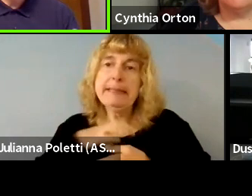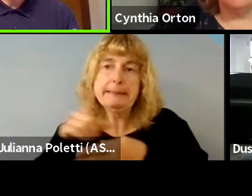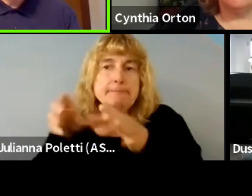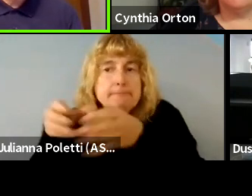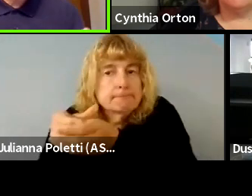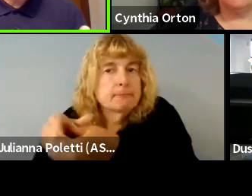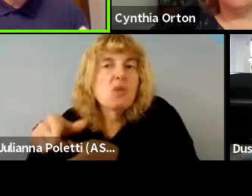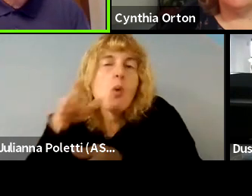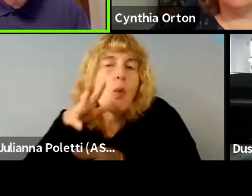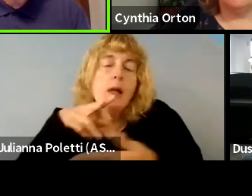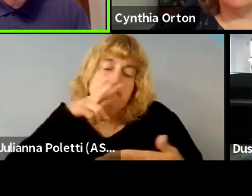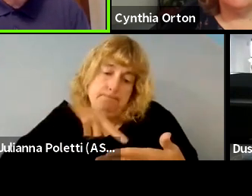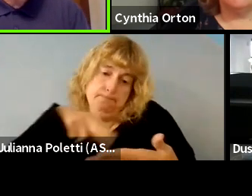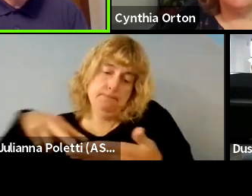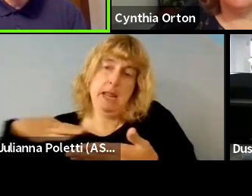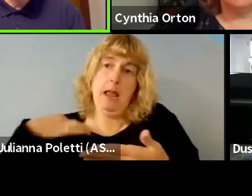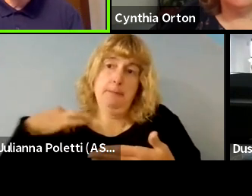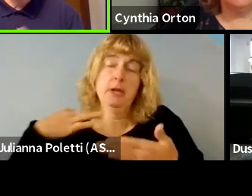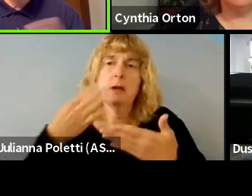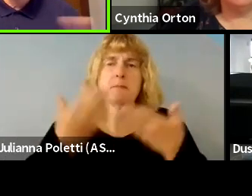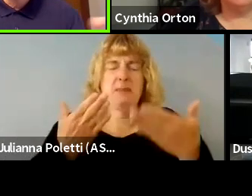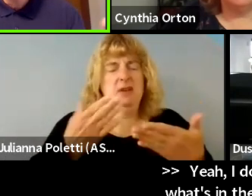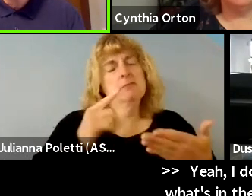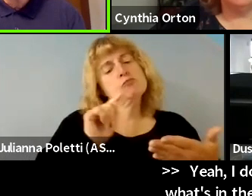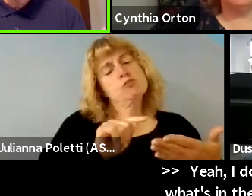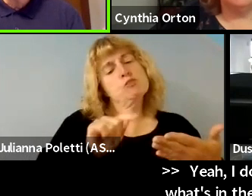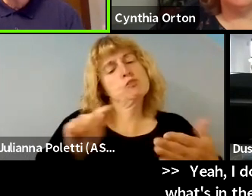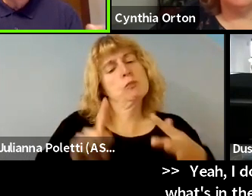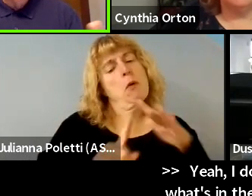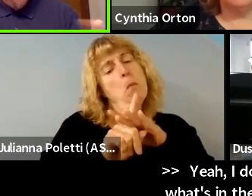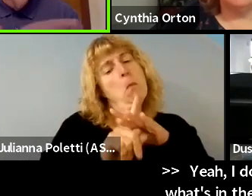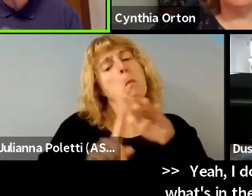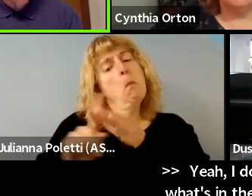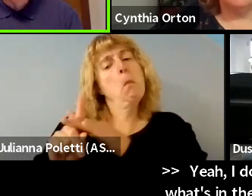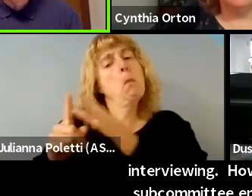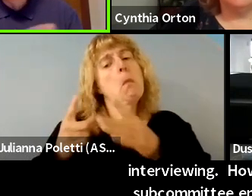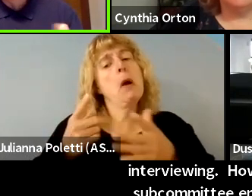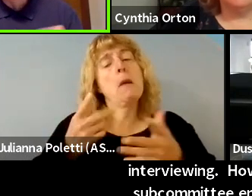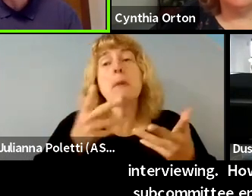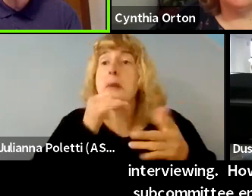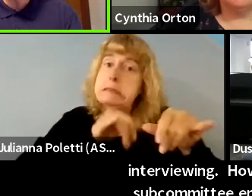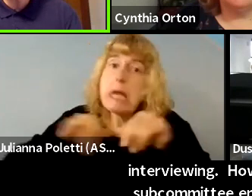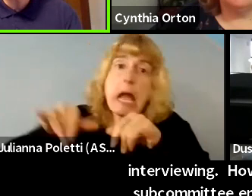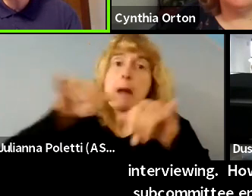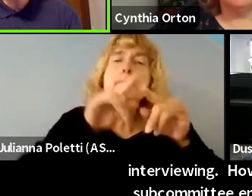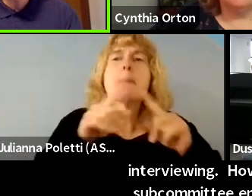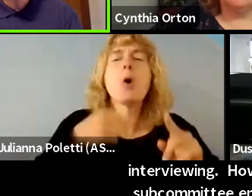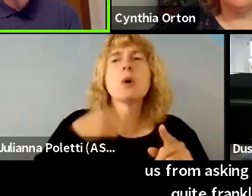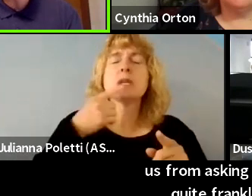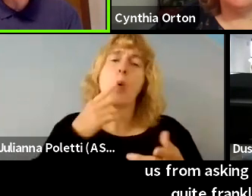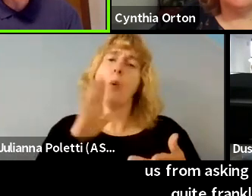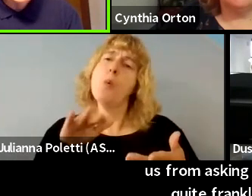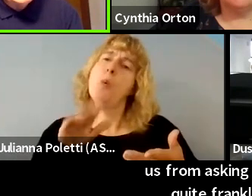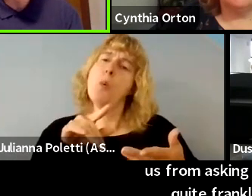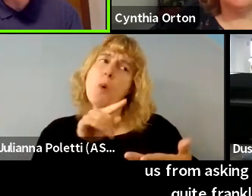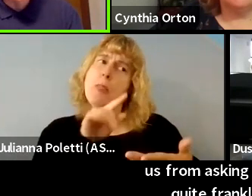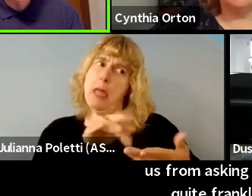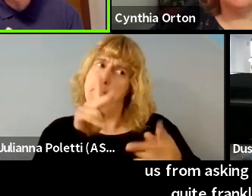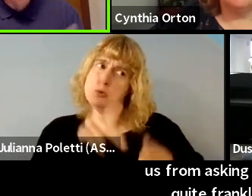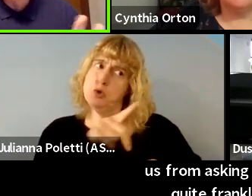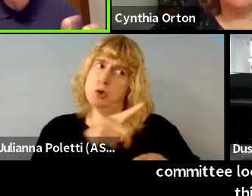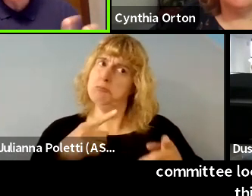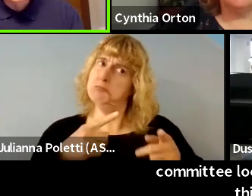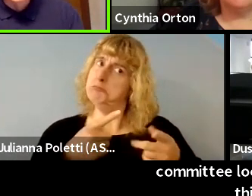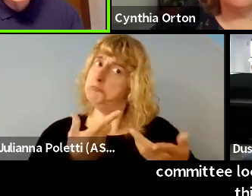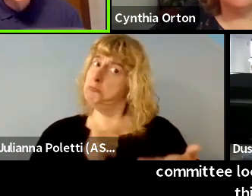that aren't going to be the same for everybody, but we may look at candidate A and say, well, what about this? And candidate B and say, what about that? So, I